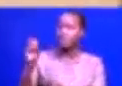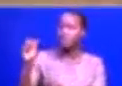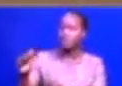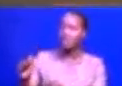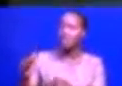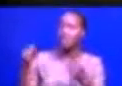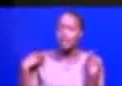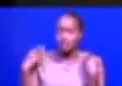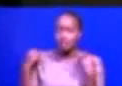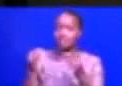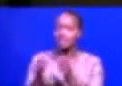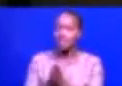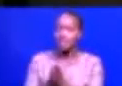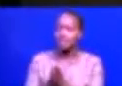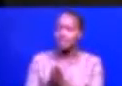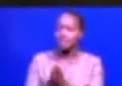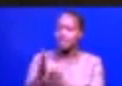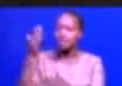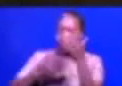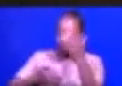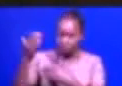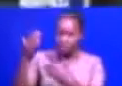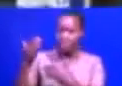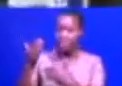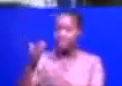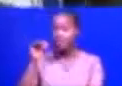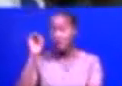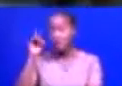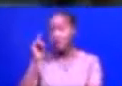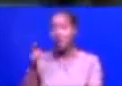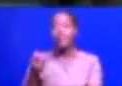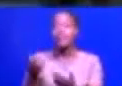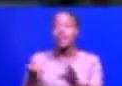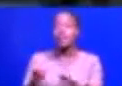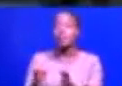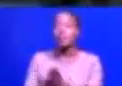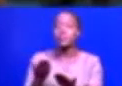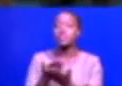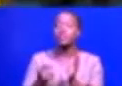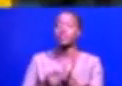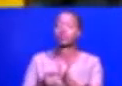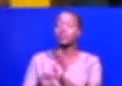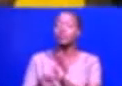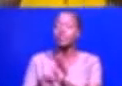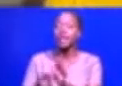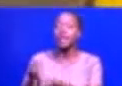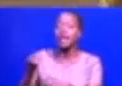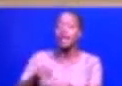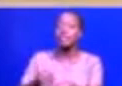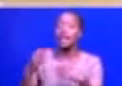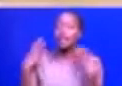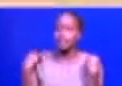of course, the university comrade fever that comes with these games will be displayed at those